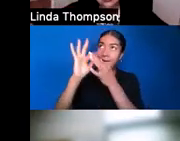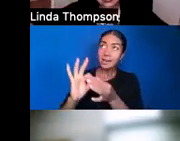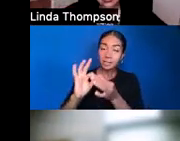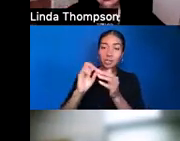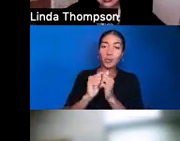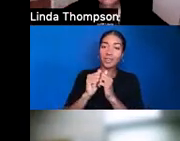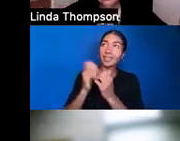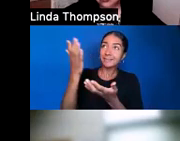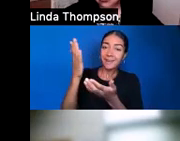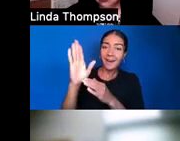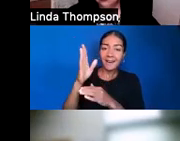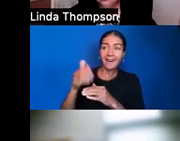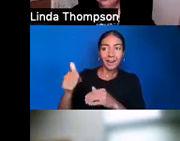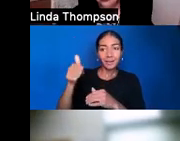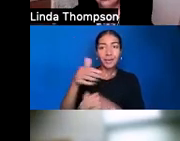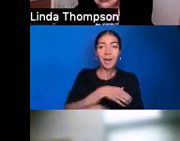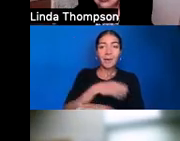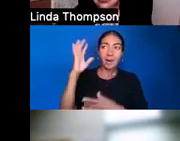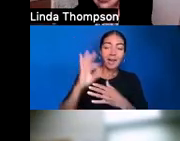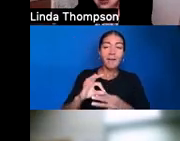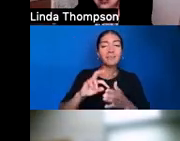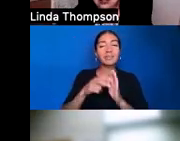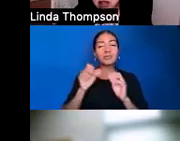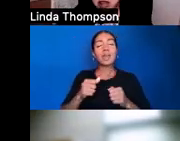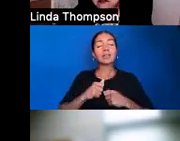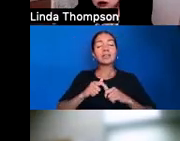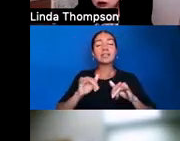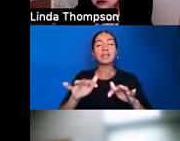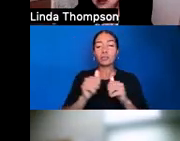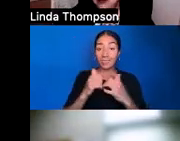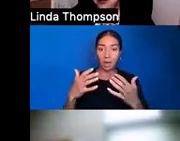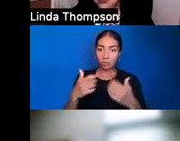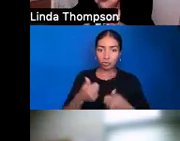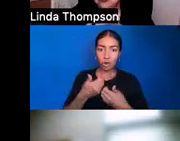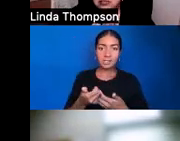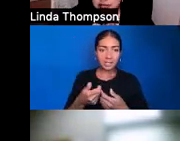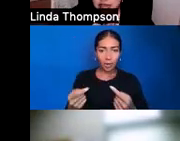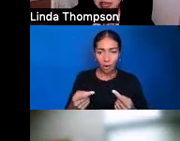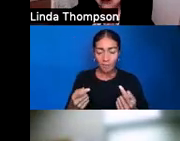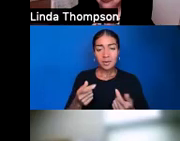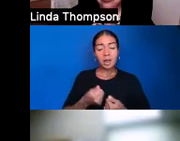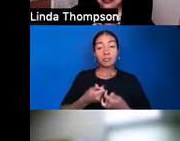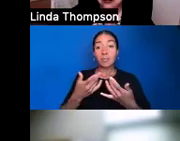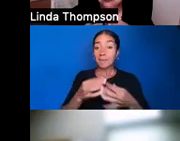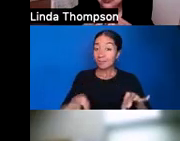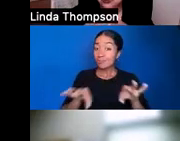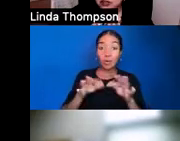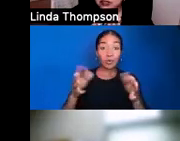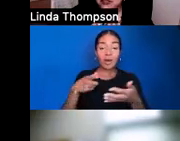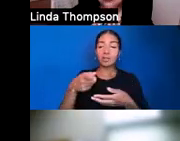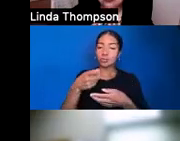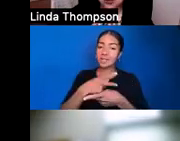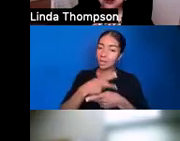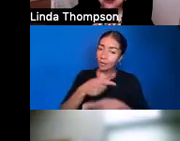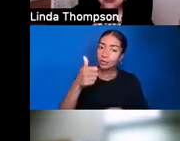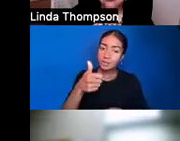source, it's able to do it without causing you a lot of harm. But you must take care of yourself. You must.